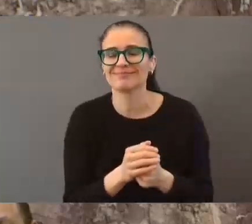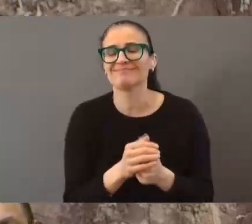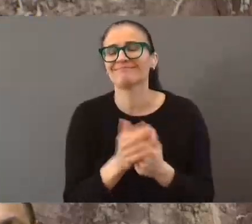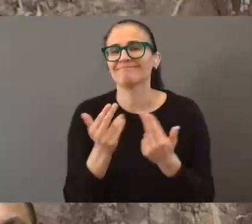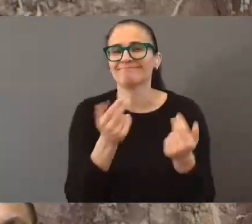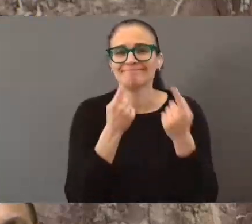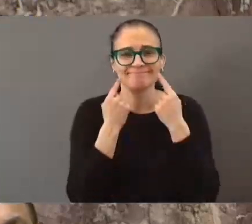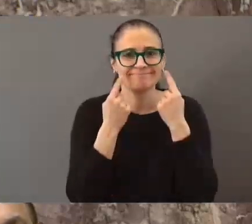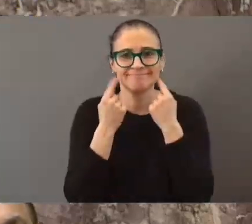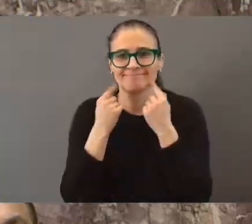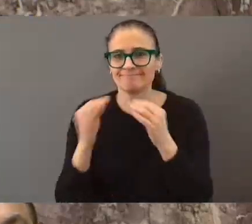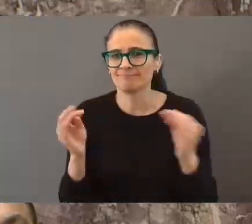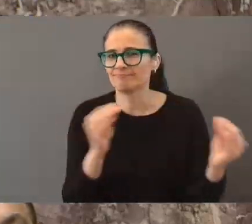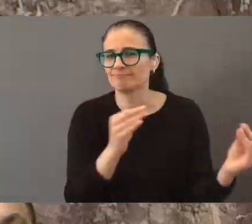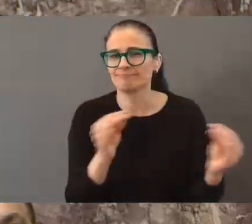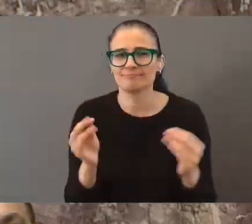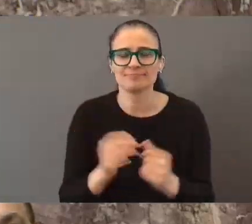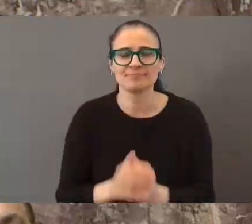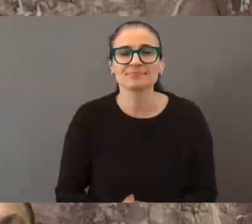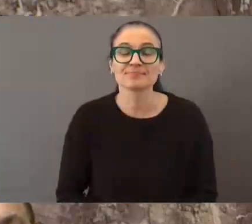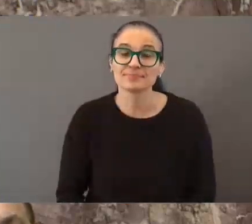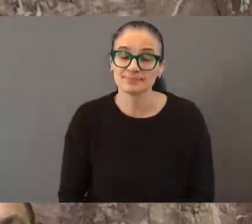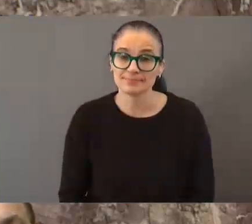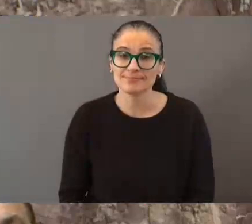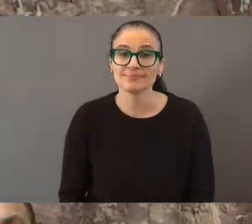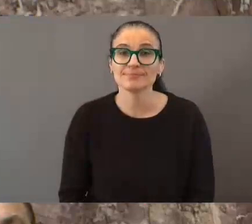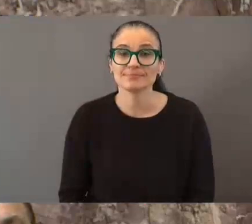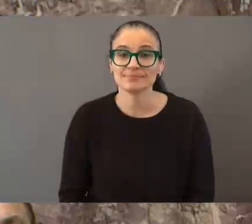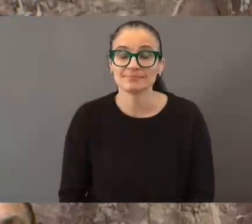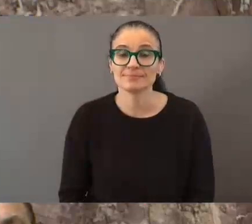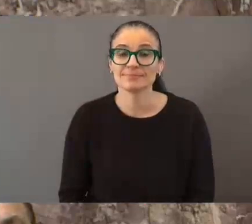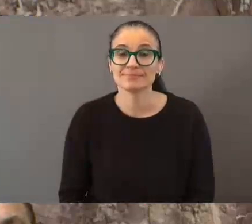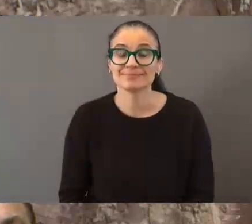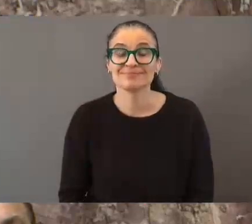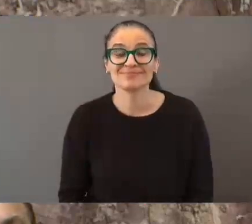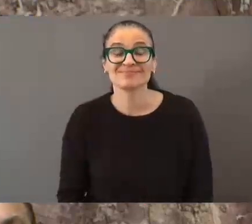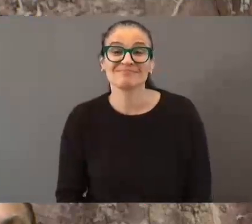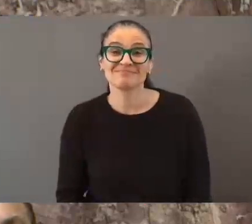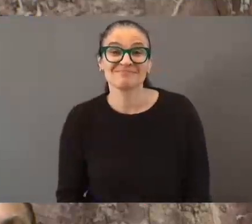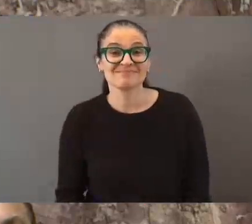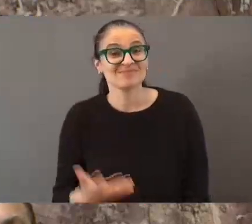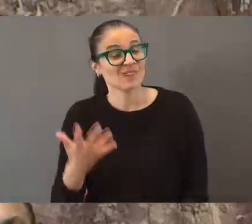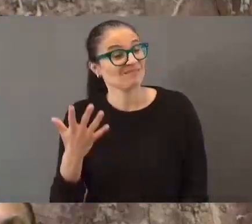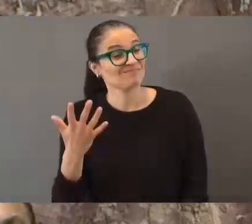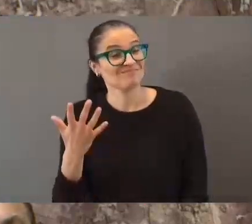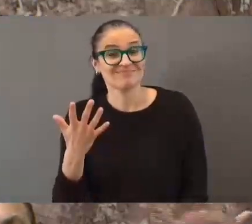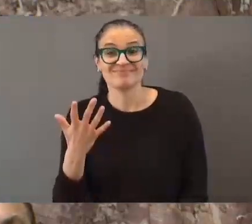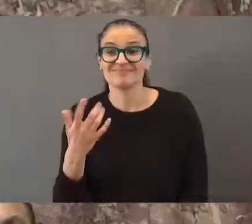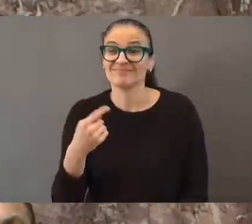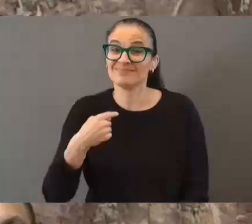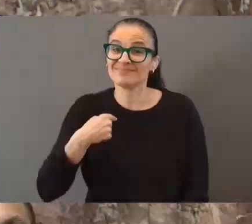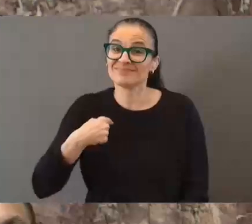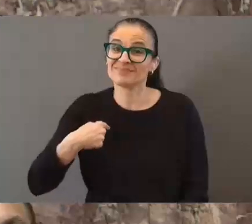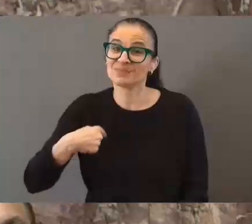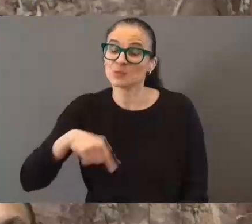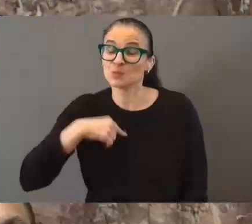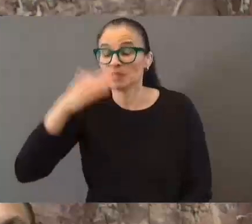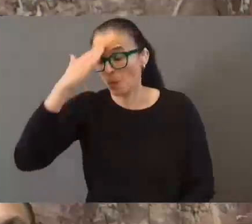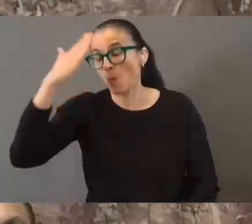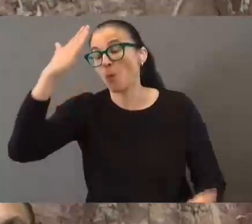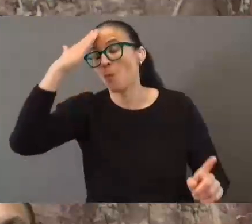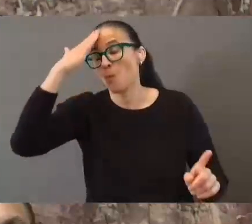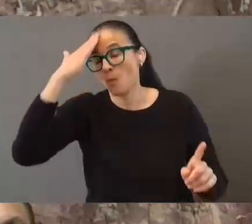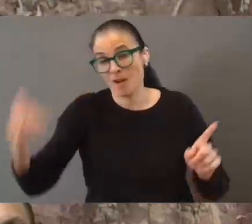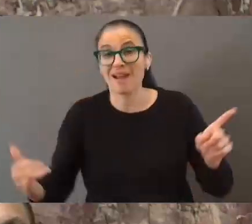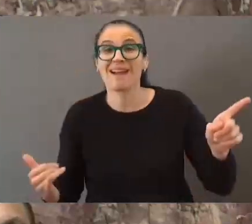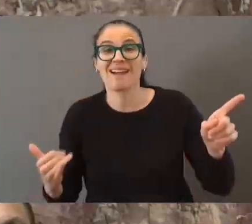so Thank you. we understand, Thank Honourable you, Mr. Speaker, why they want a general election, Honourable Thank Speaker, because it gives them an opportunity